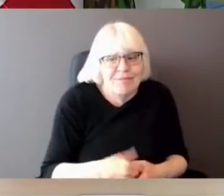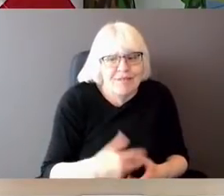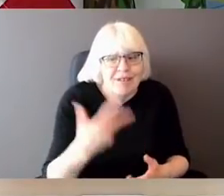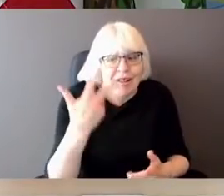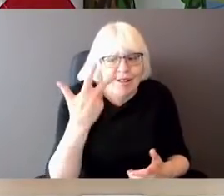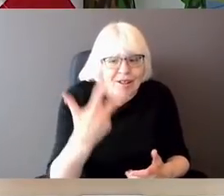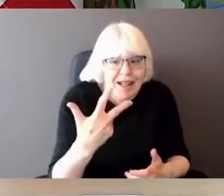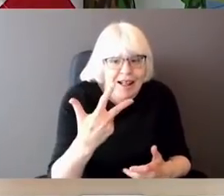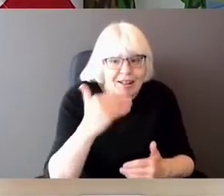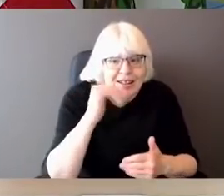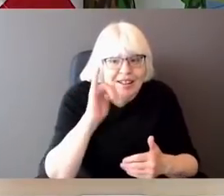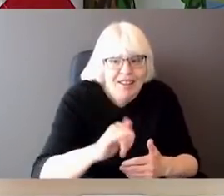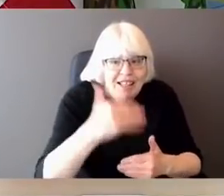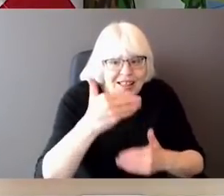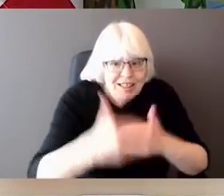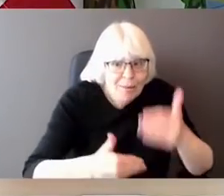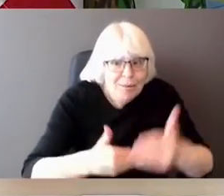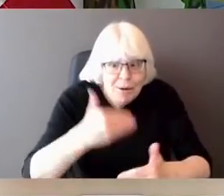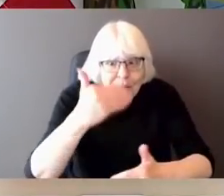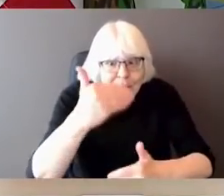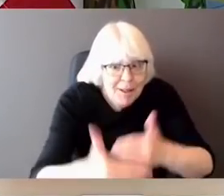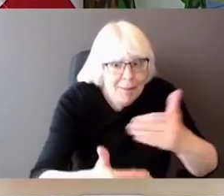public health measures.